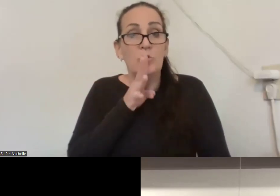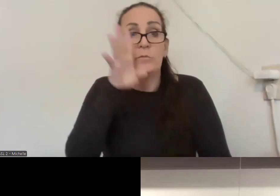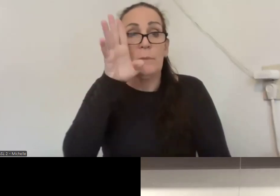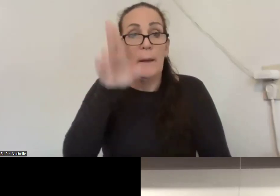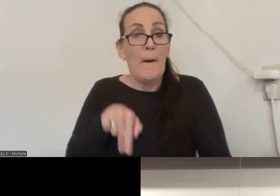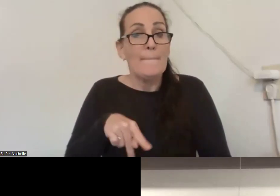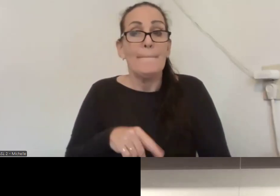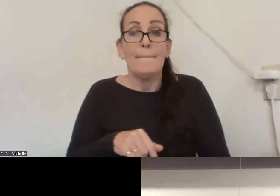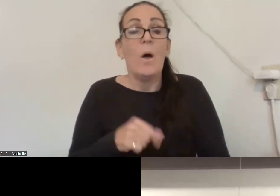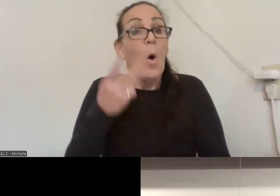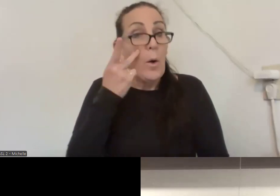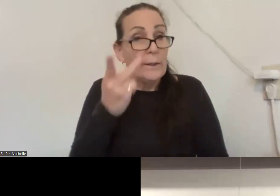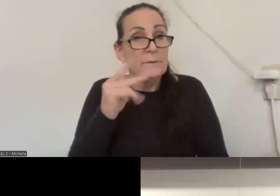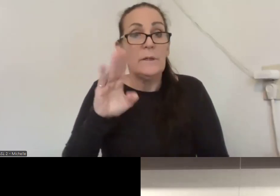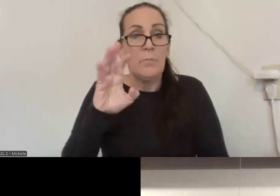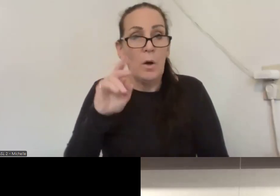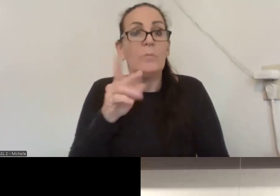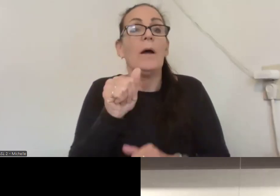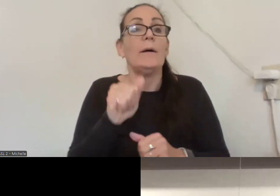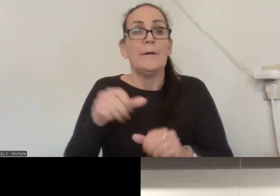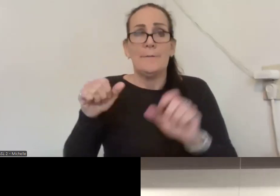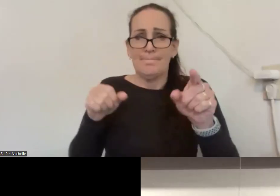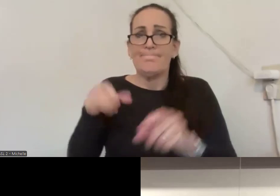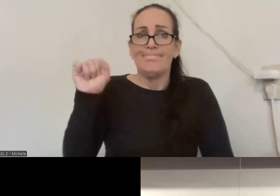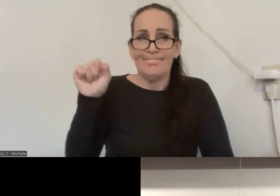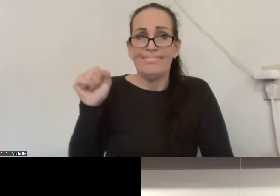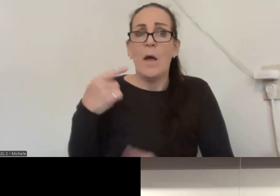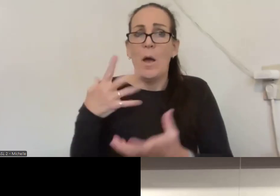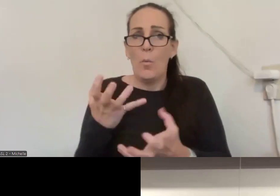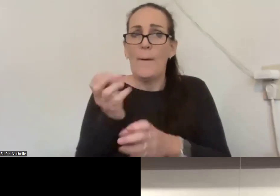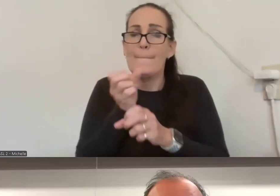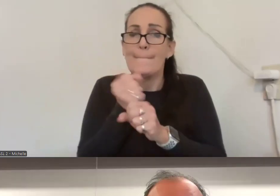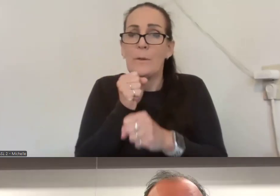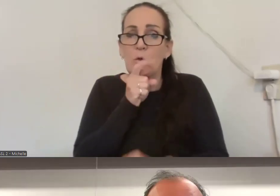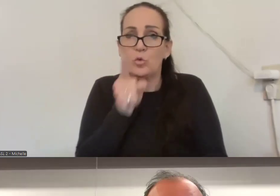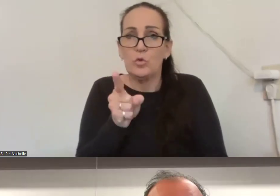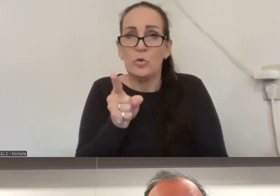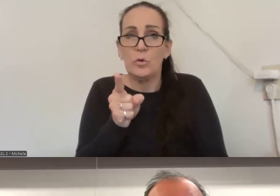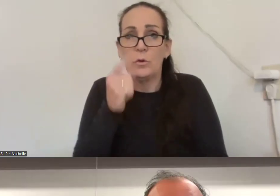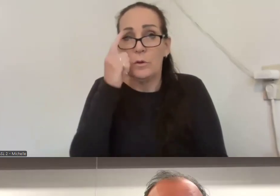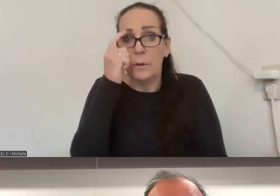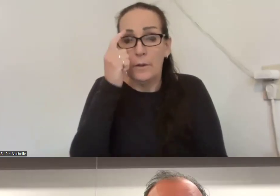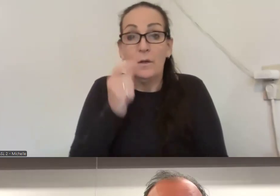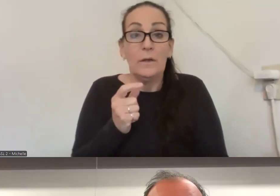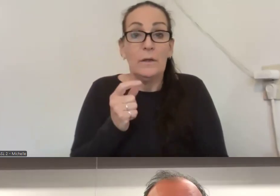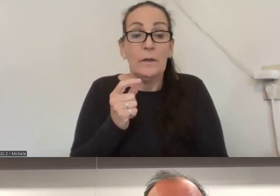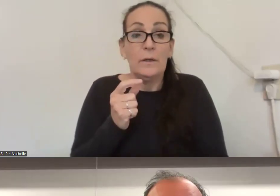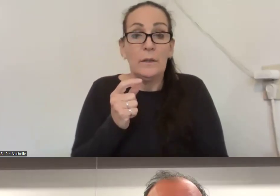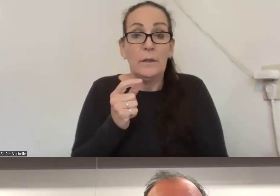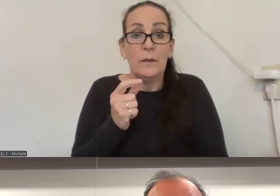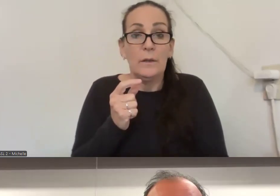see Barbara. Yeah, I just wanted to make sure that what's communicated